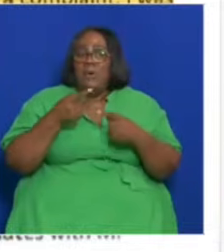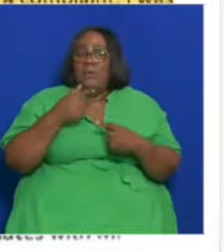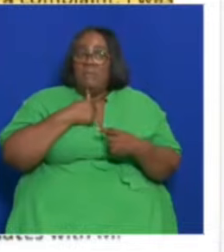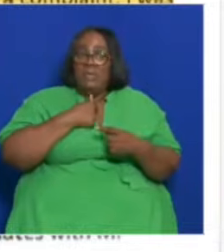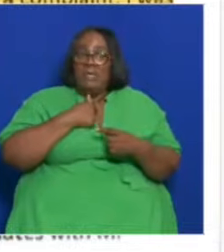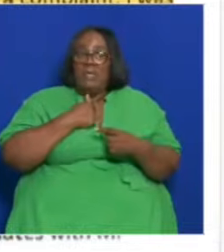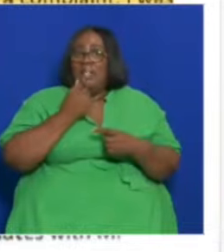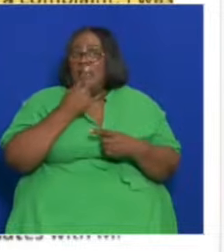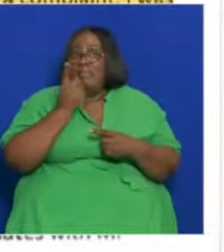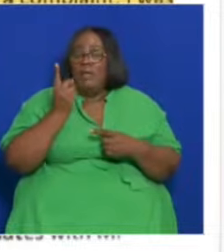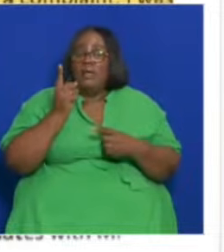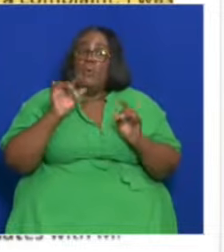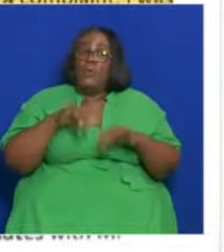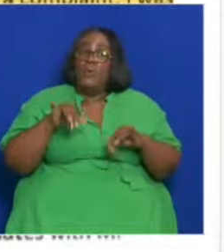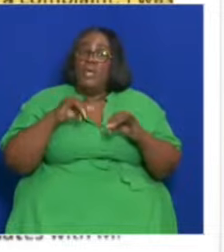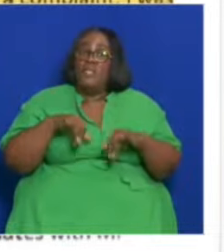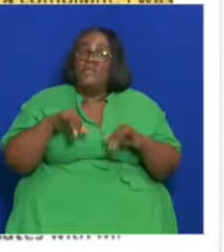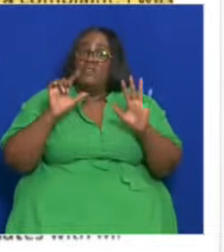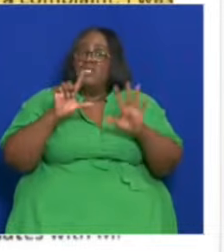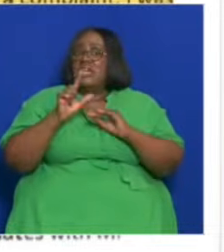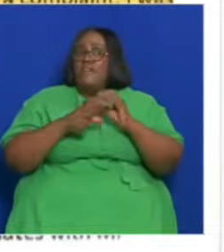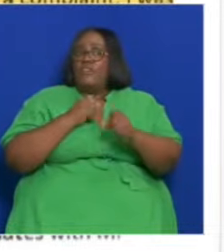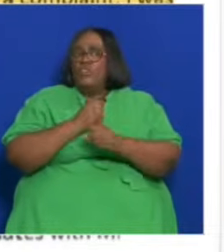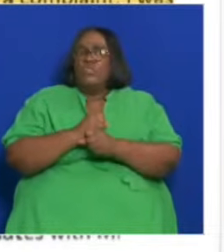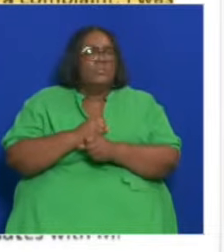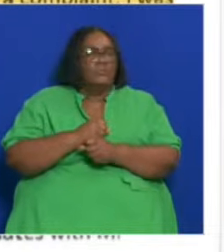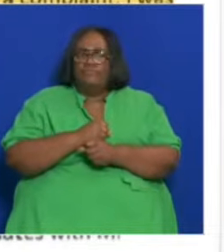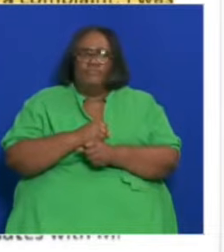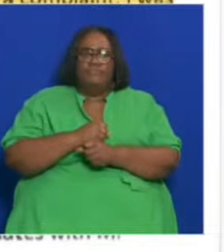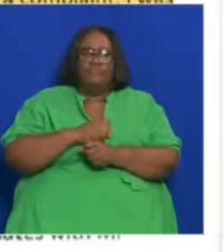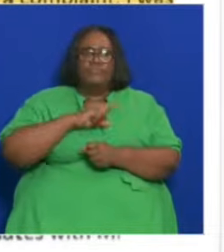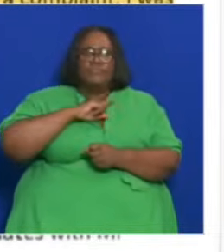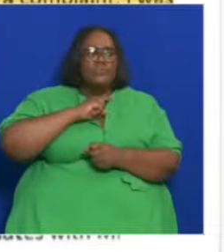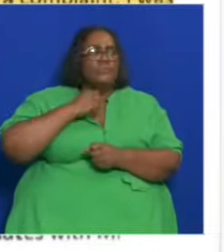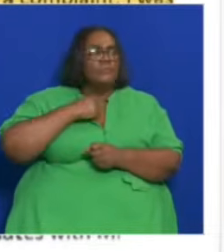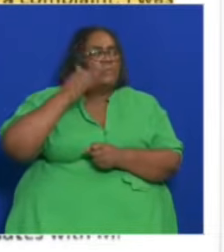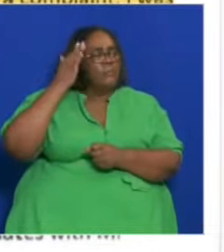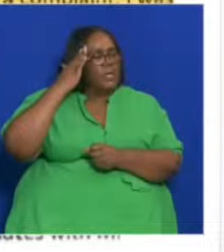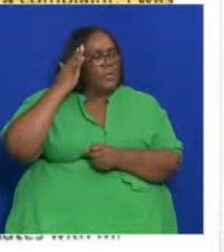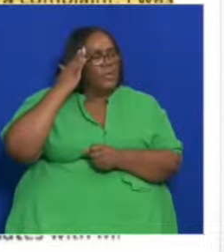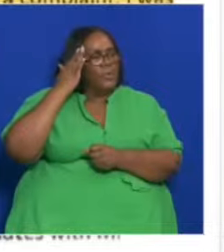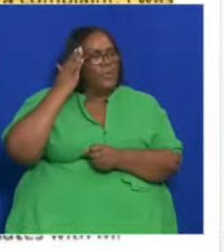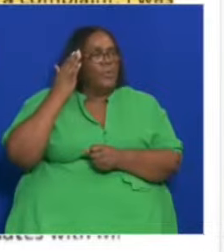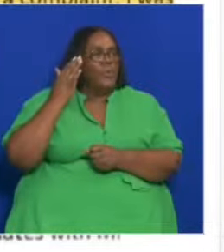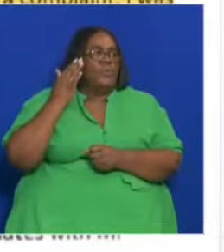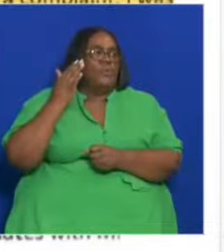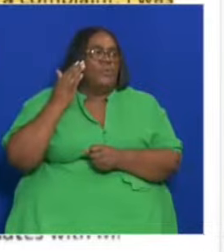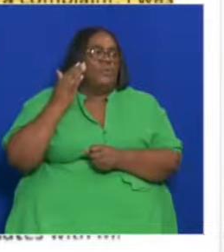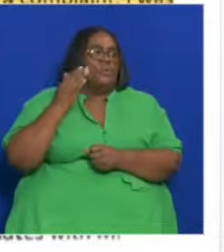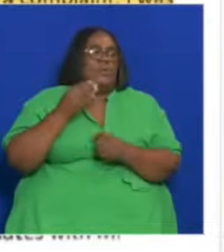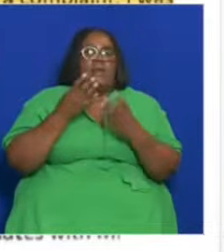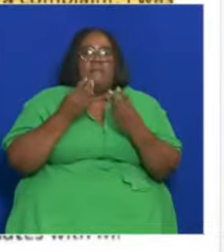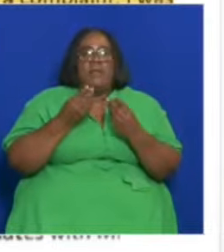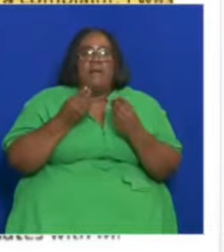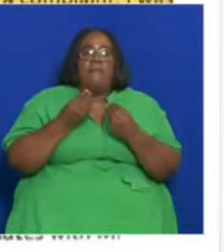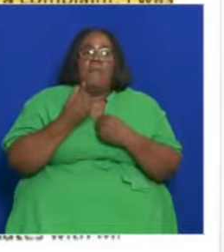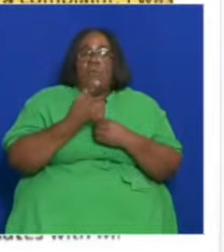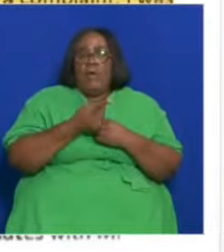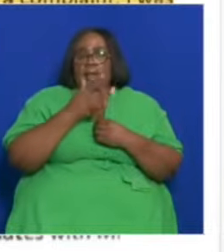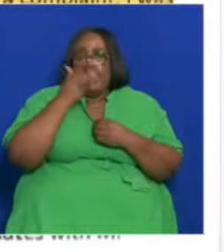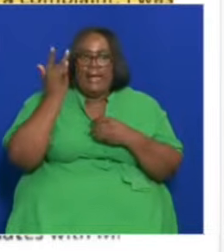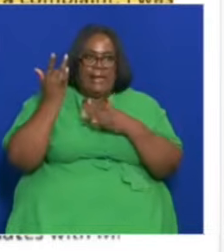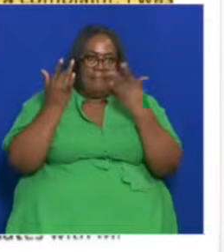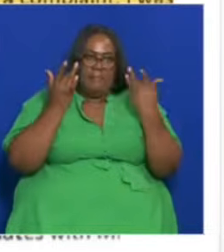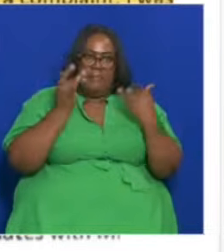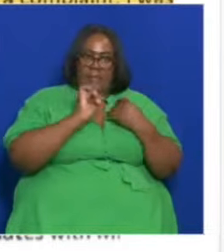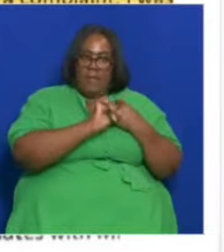wait for 7 years because I know I am the #1 enemy. So now because I got